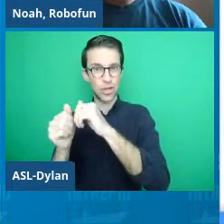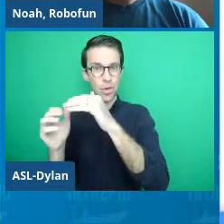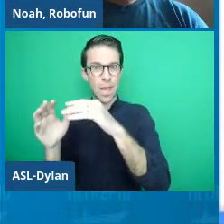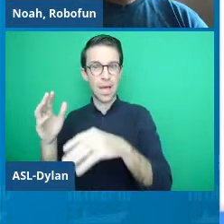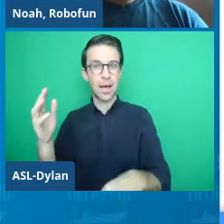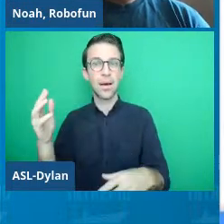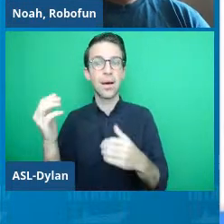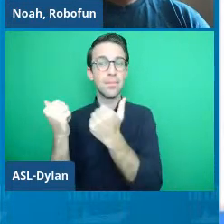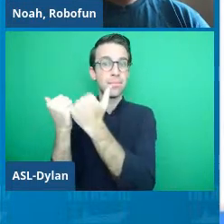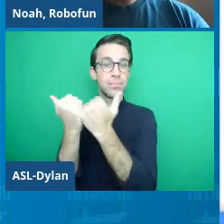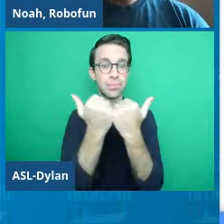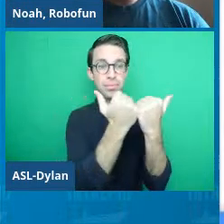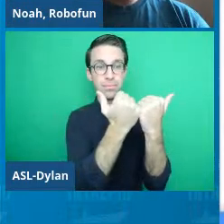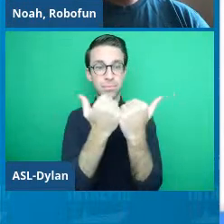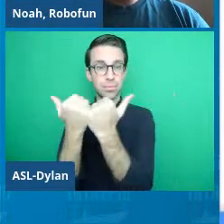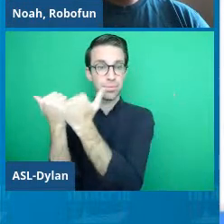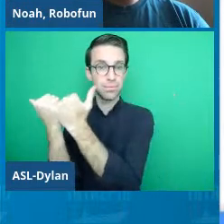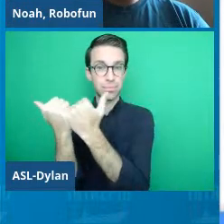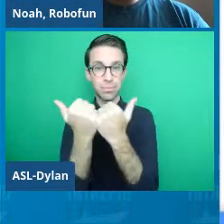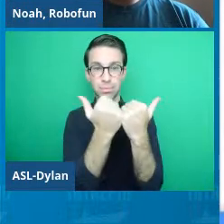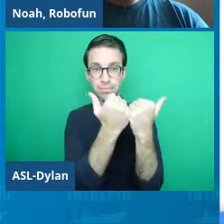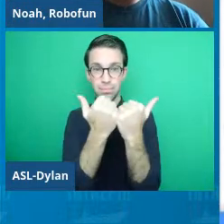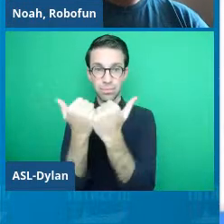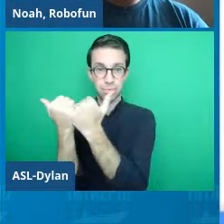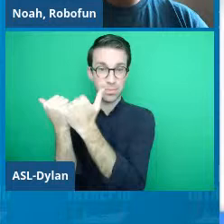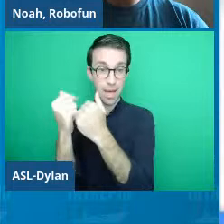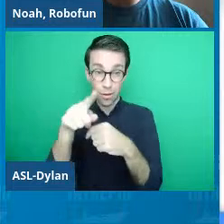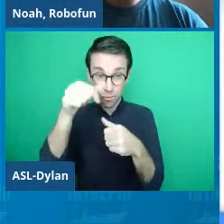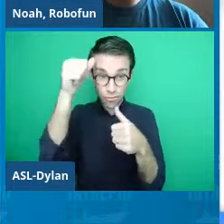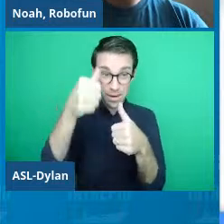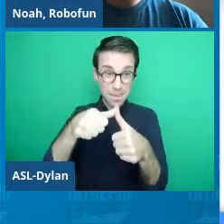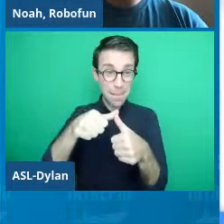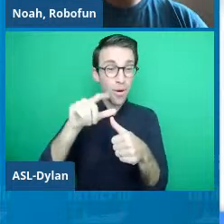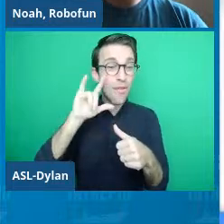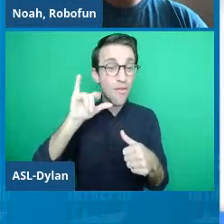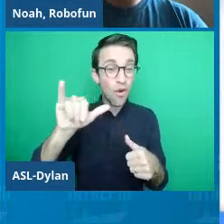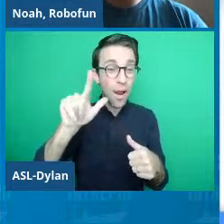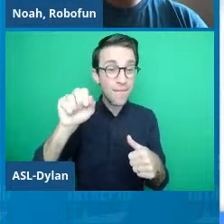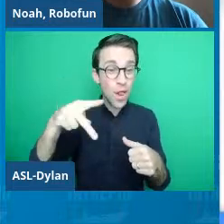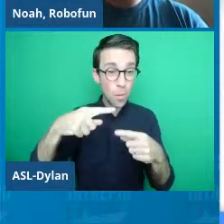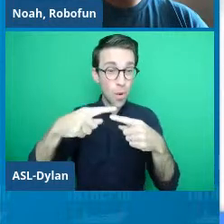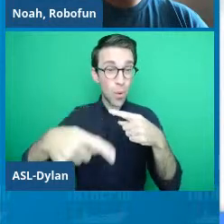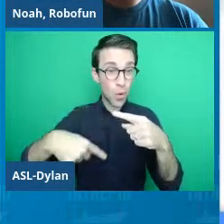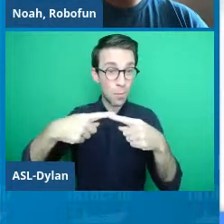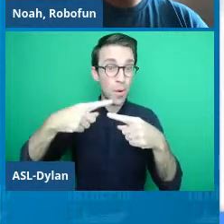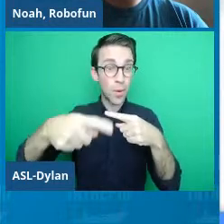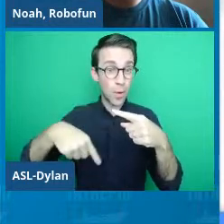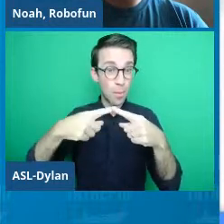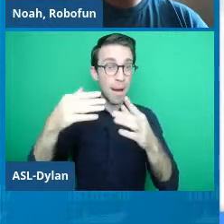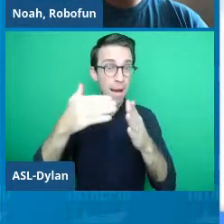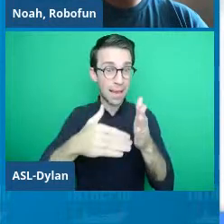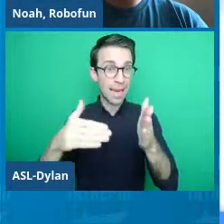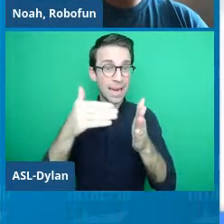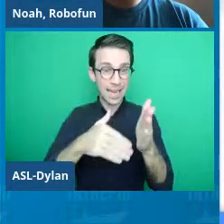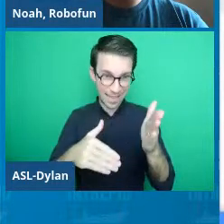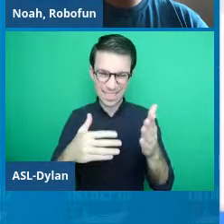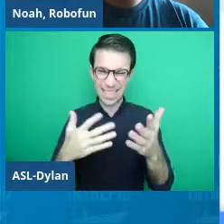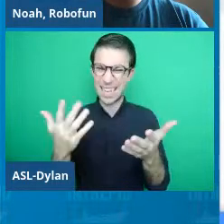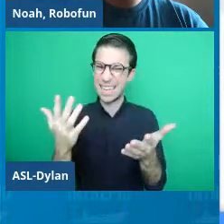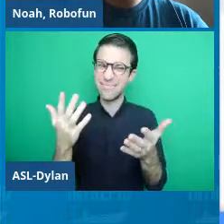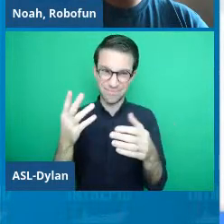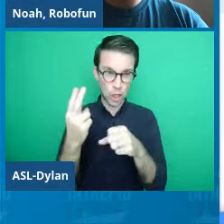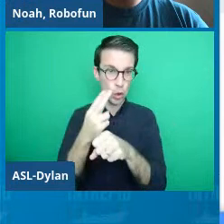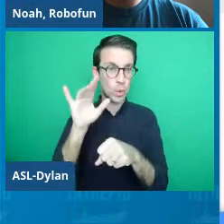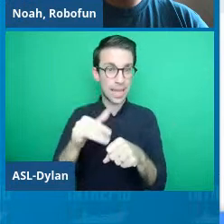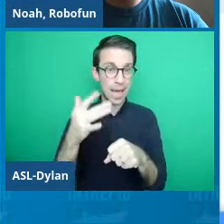from there back to there. And remember that forever loop I was showing you before? We want to bring that out so it can go back and forth forever